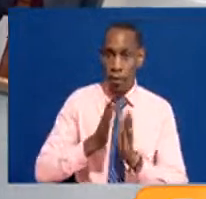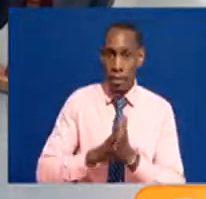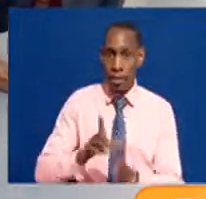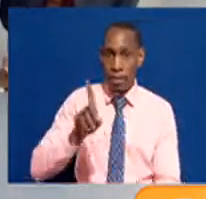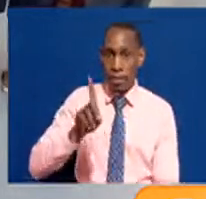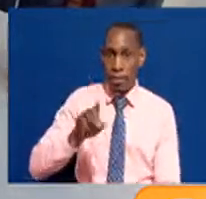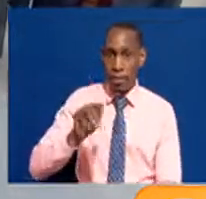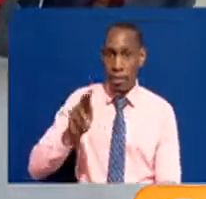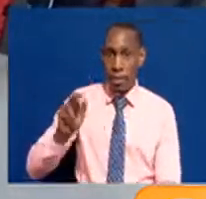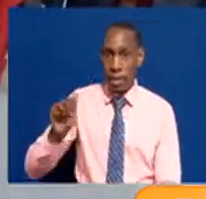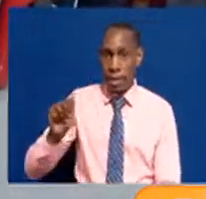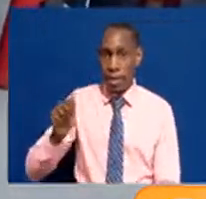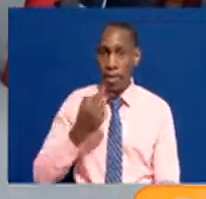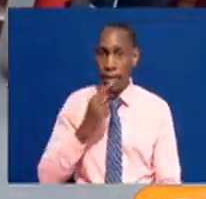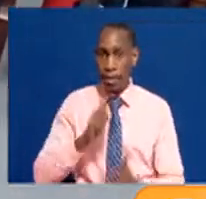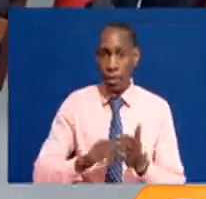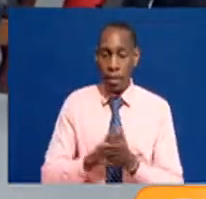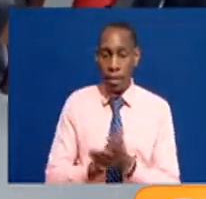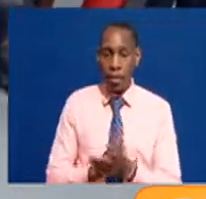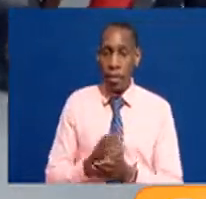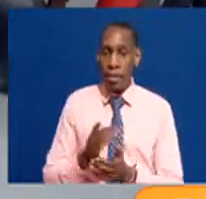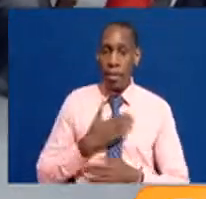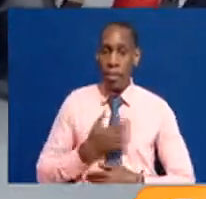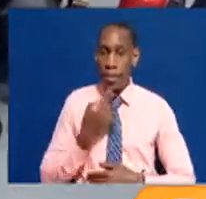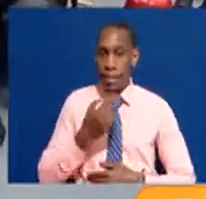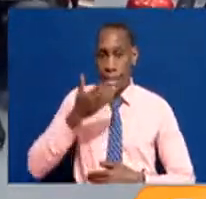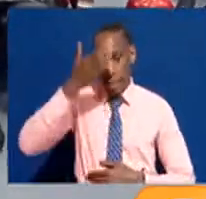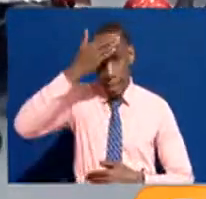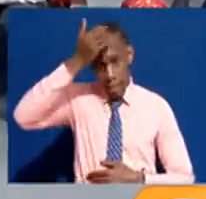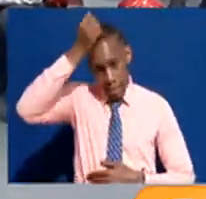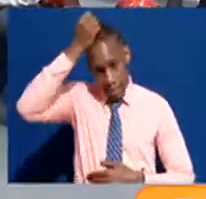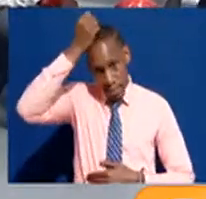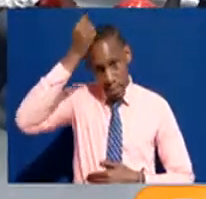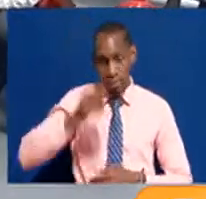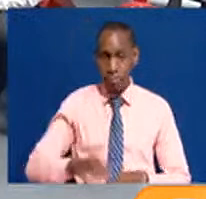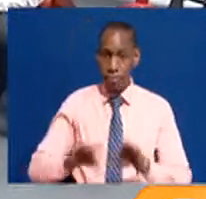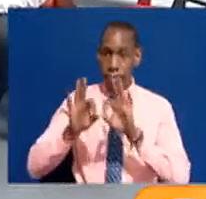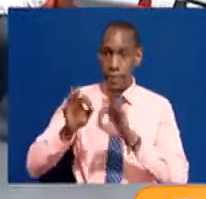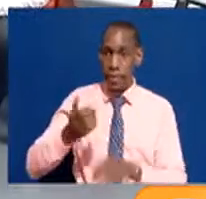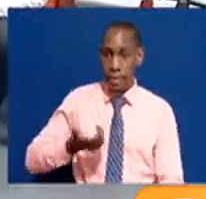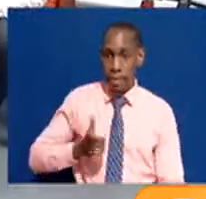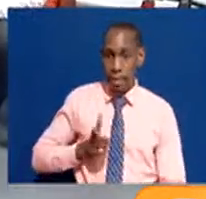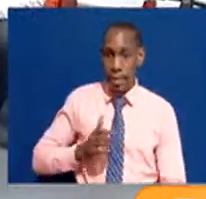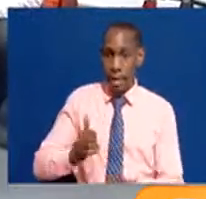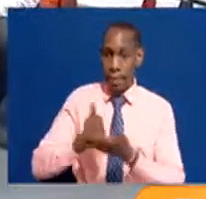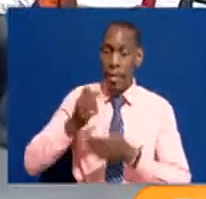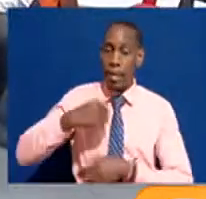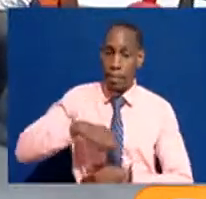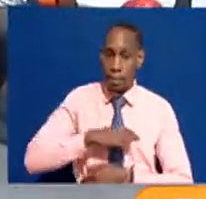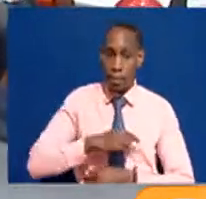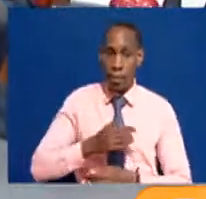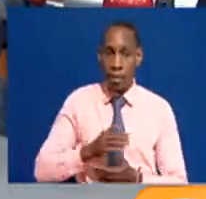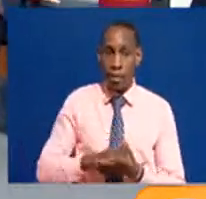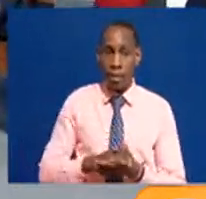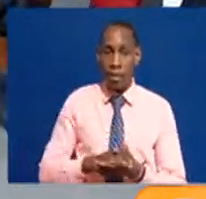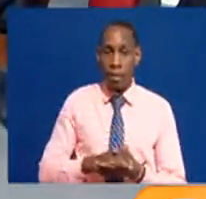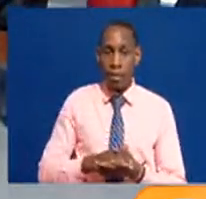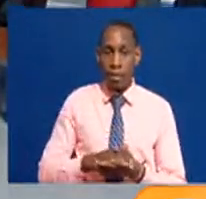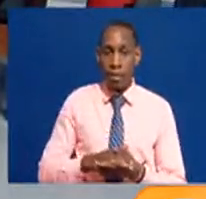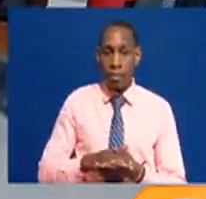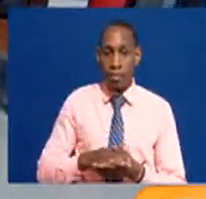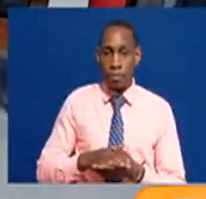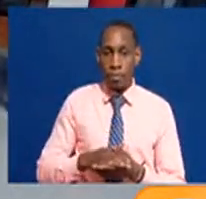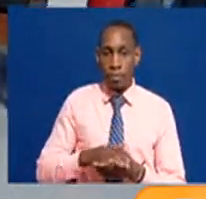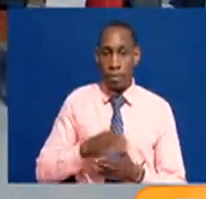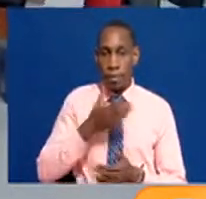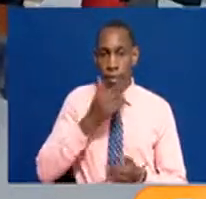Kamande. She says, Jeff, please tell Esther that she's a fantastic lady. She's helped us widows, supported our